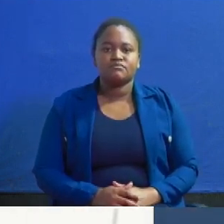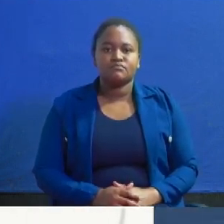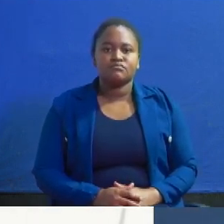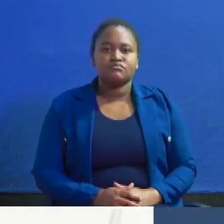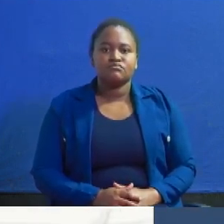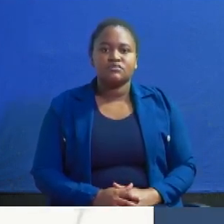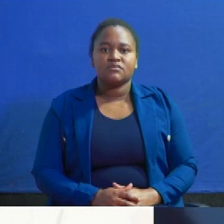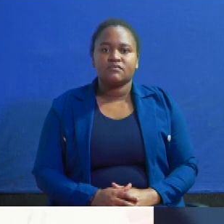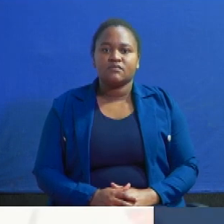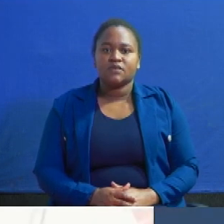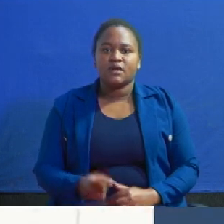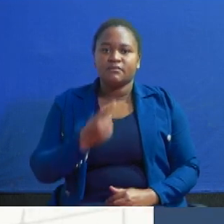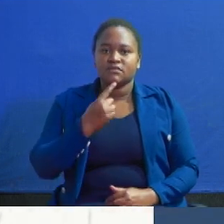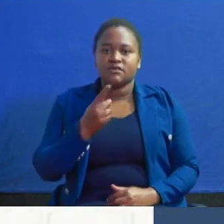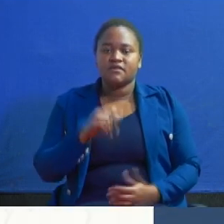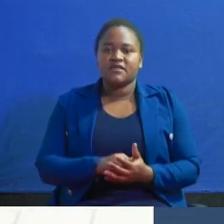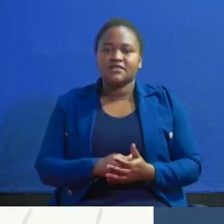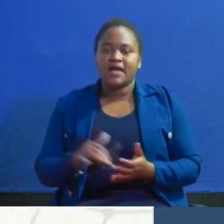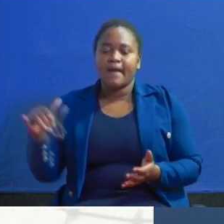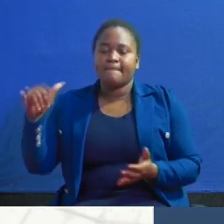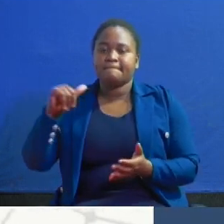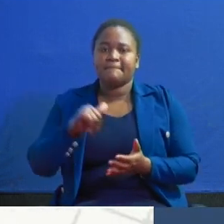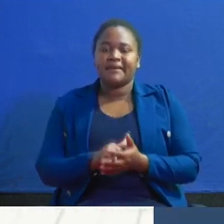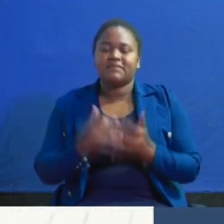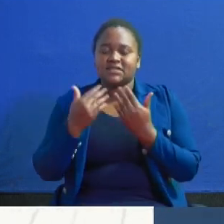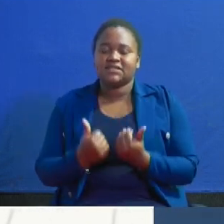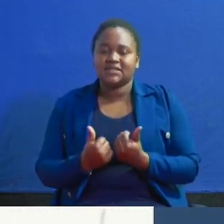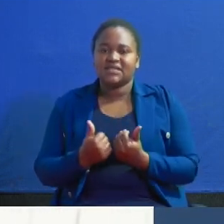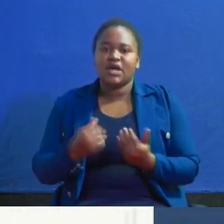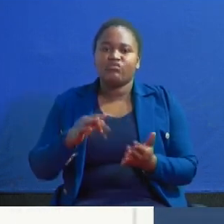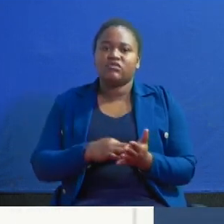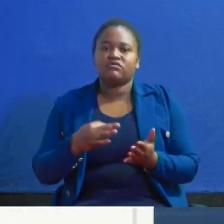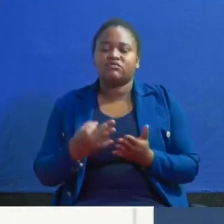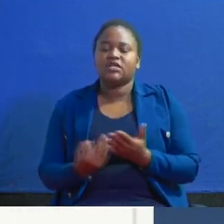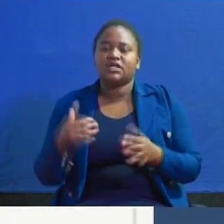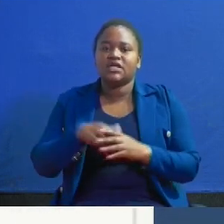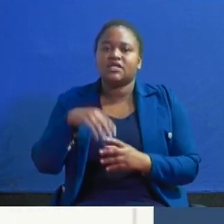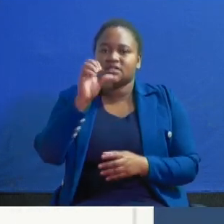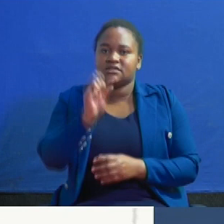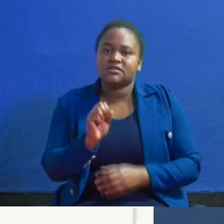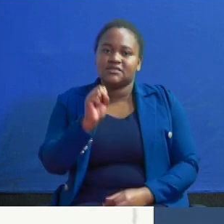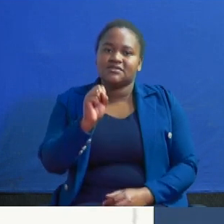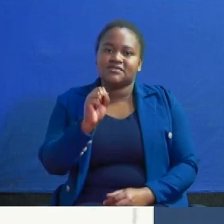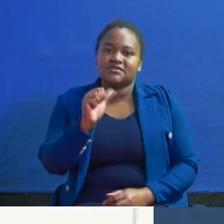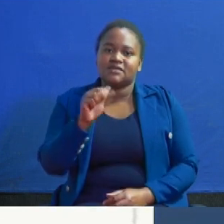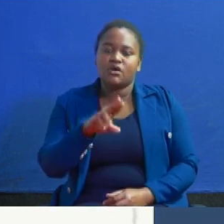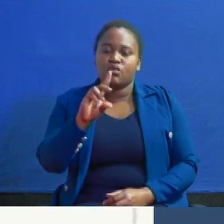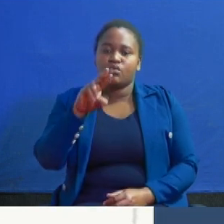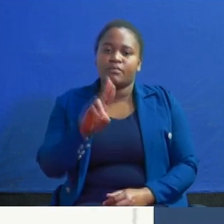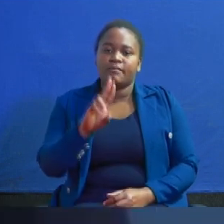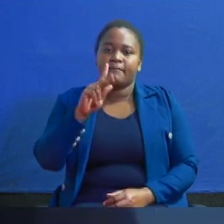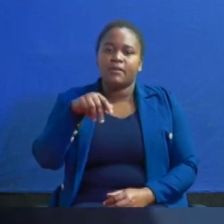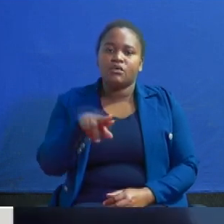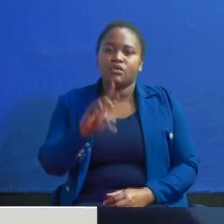mourning. I'm informed that a plane has just crashed in Vinhedo in Sao Paulo with